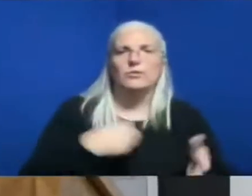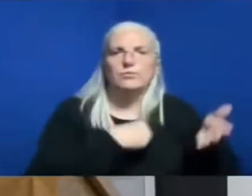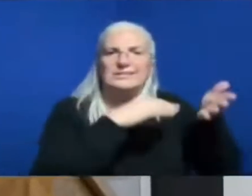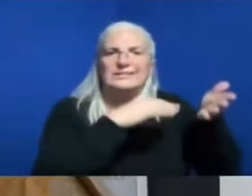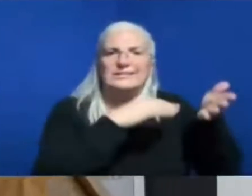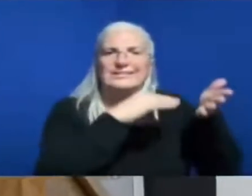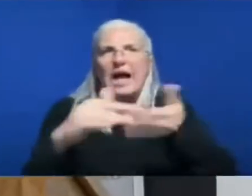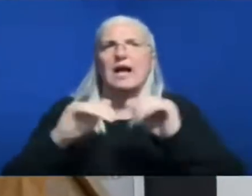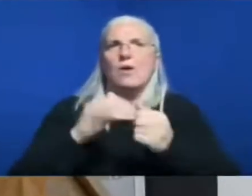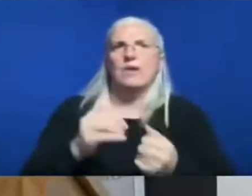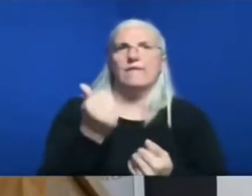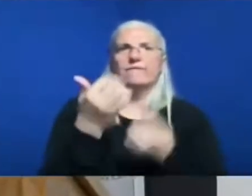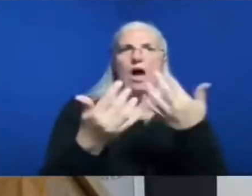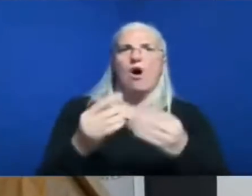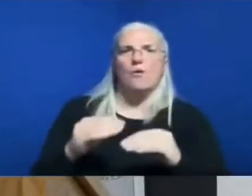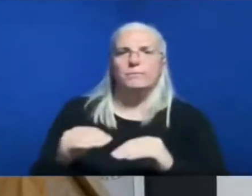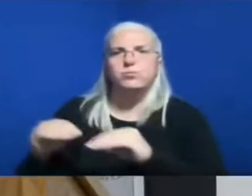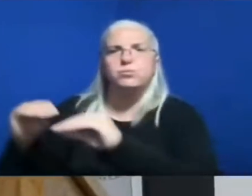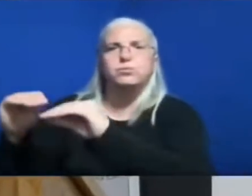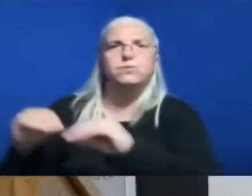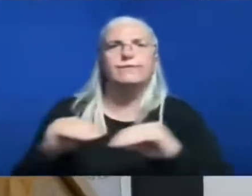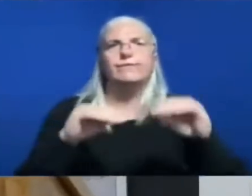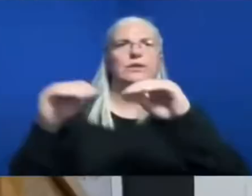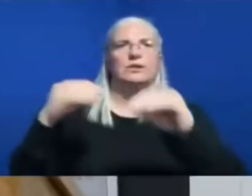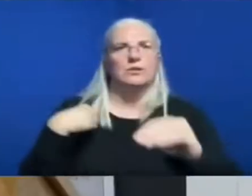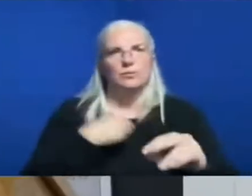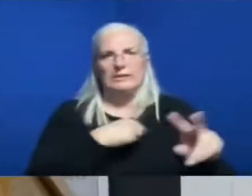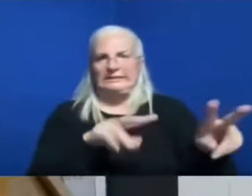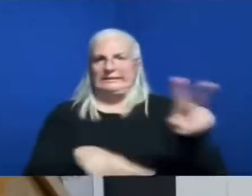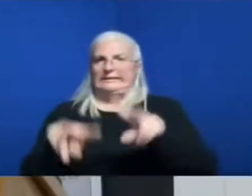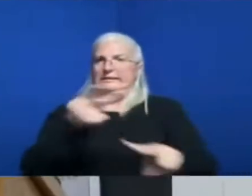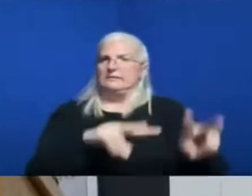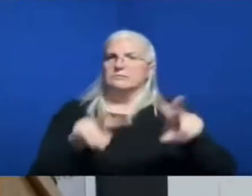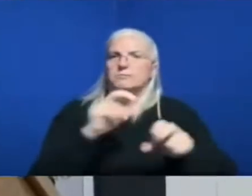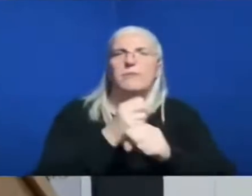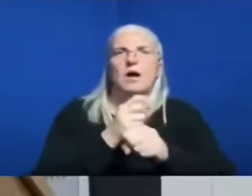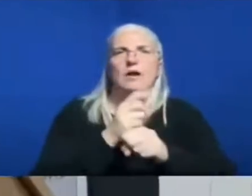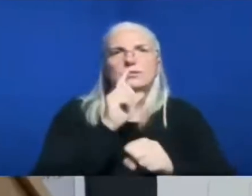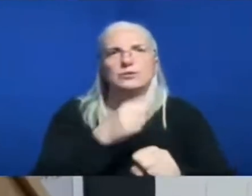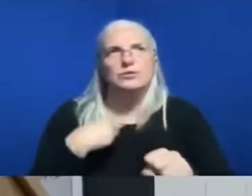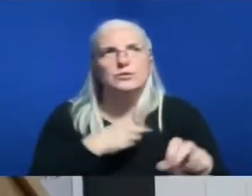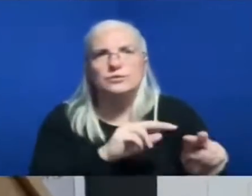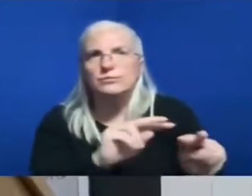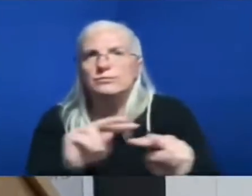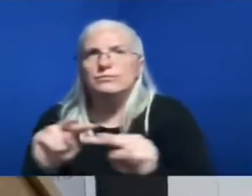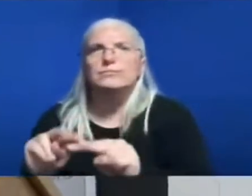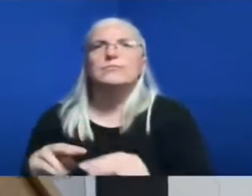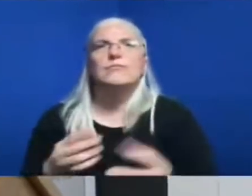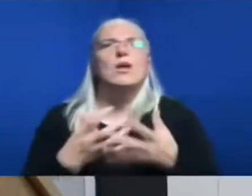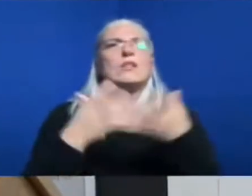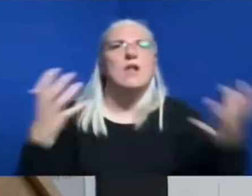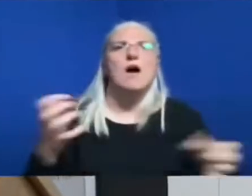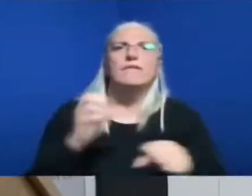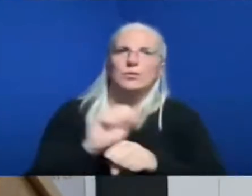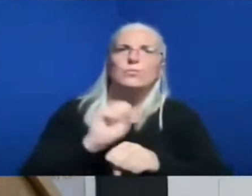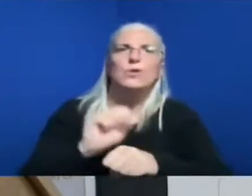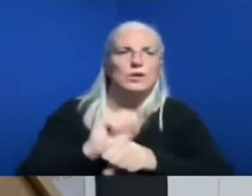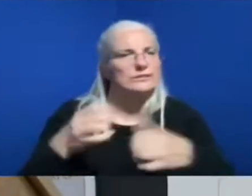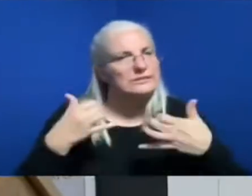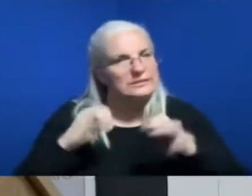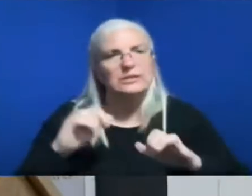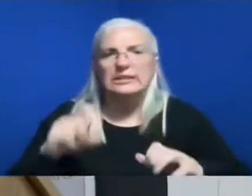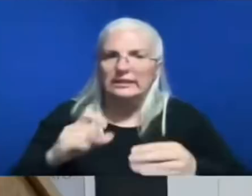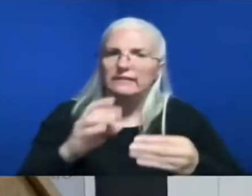fire. So it's one of those things where there's a lot of effort with that. With that, and as a forest supervisor of